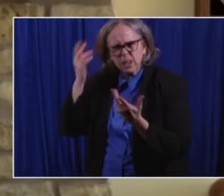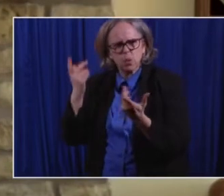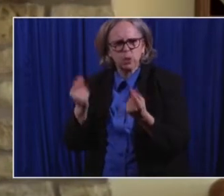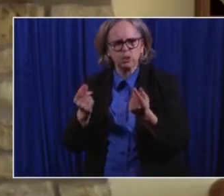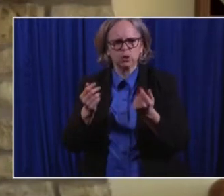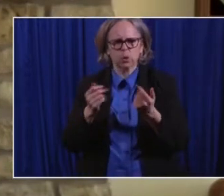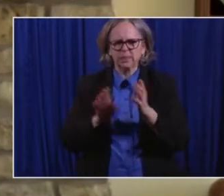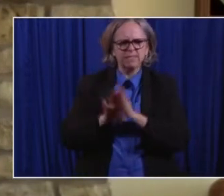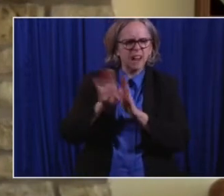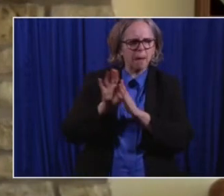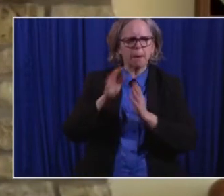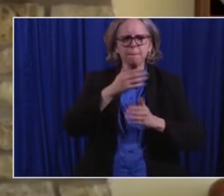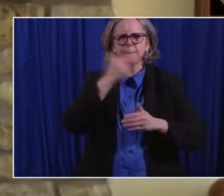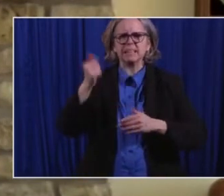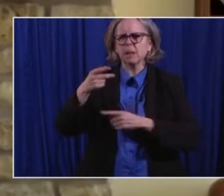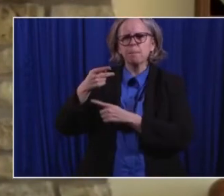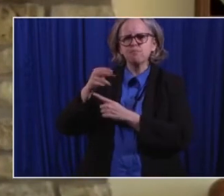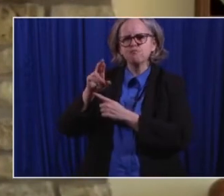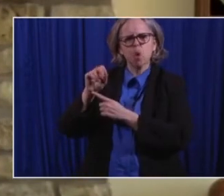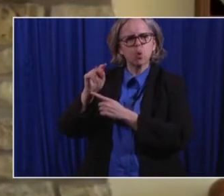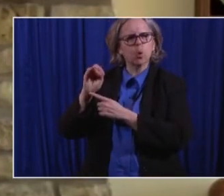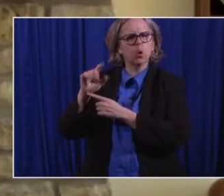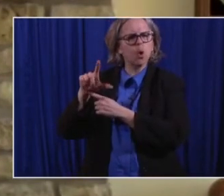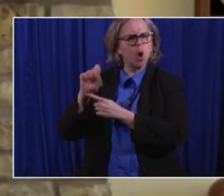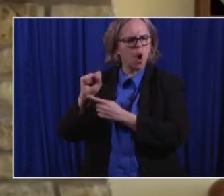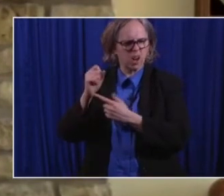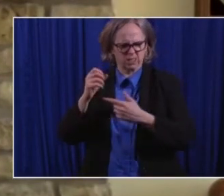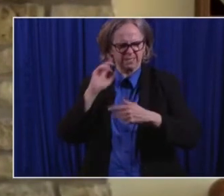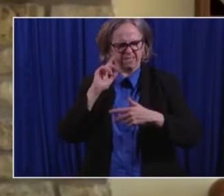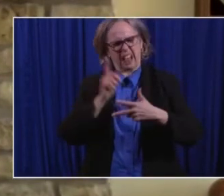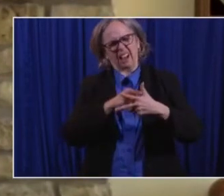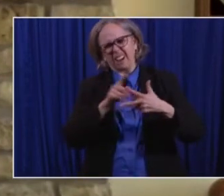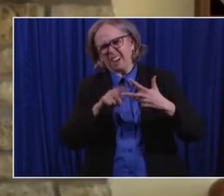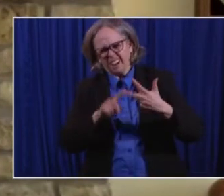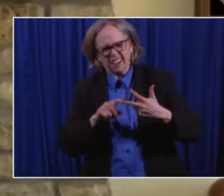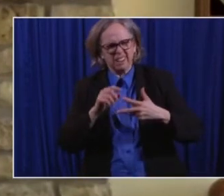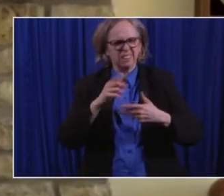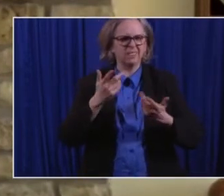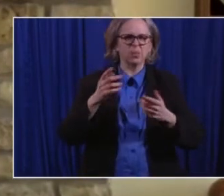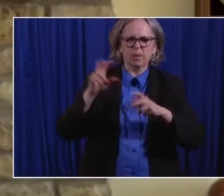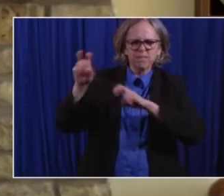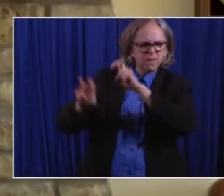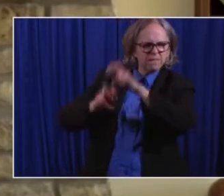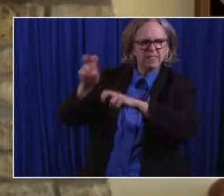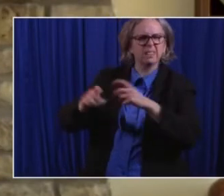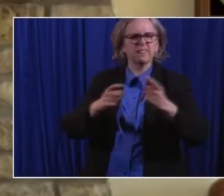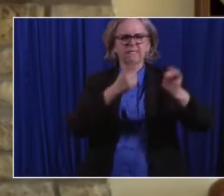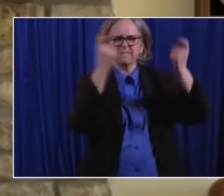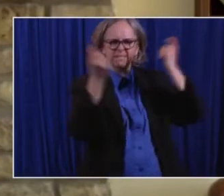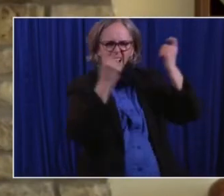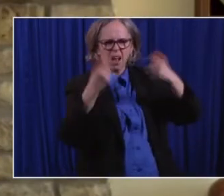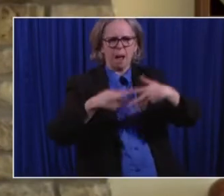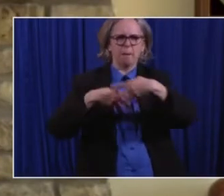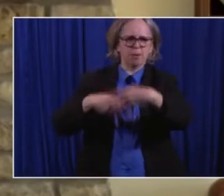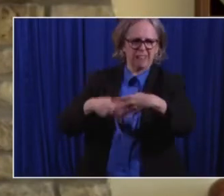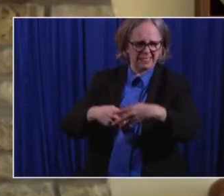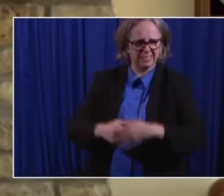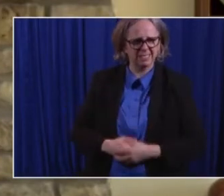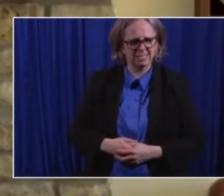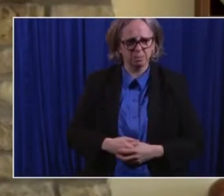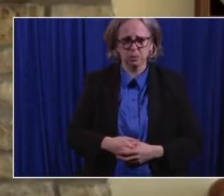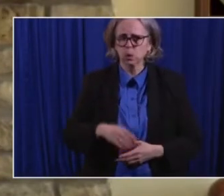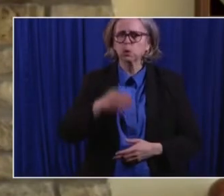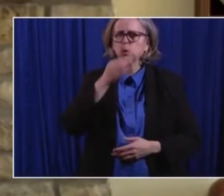festivals, and parades. This is moving quickly, and we will have this guidance out shortly. Someone may ask about